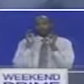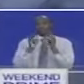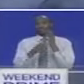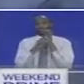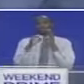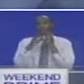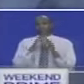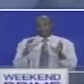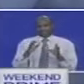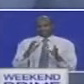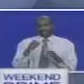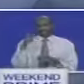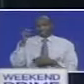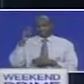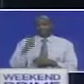Katusia, KTN.